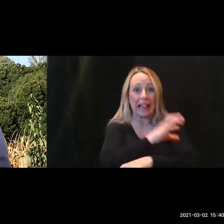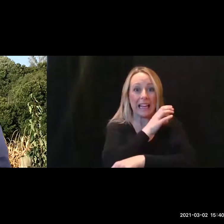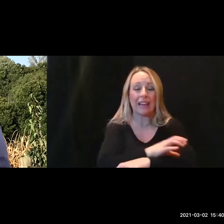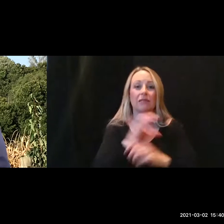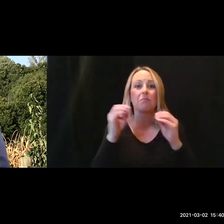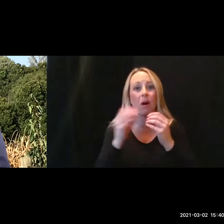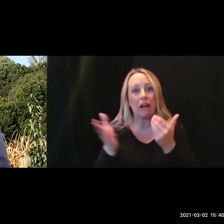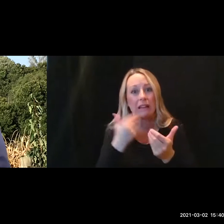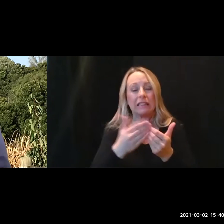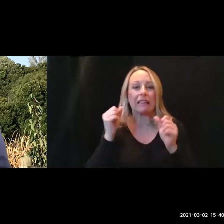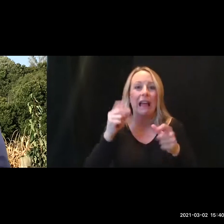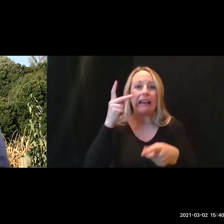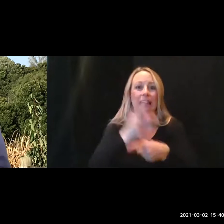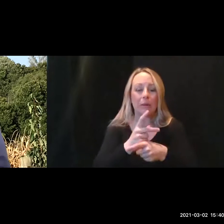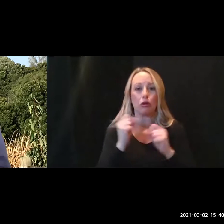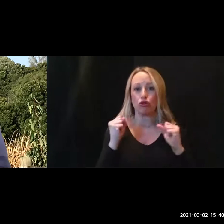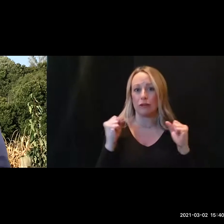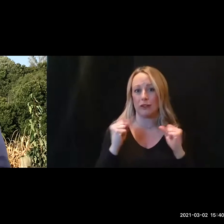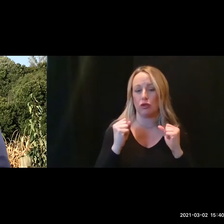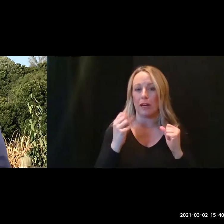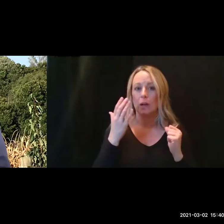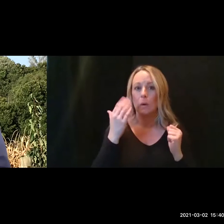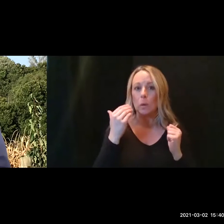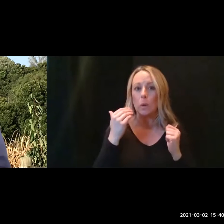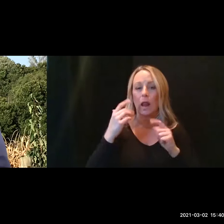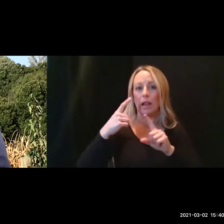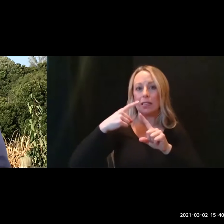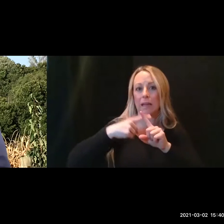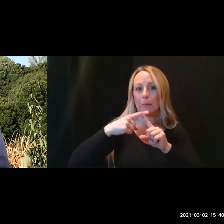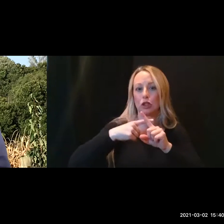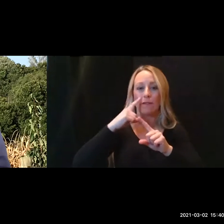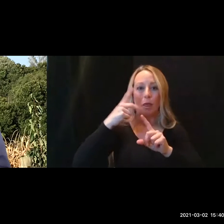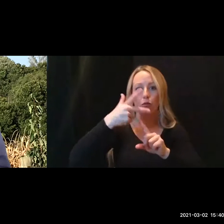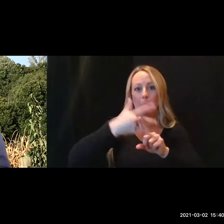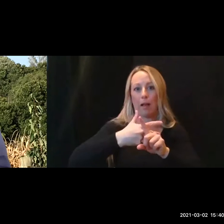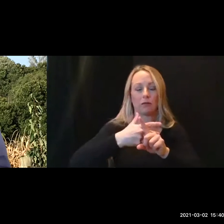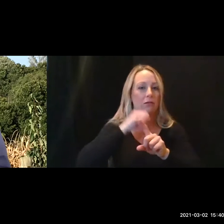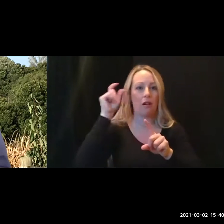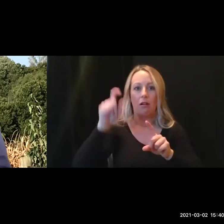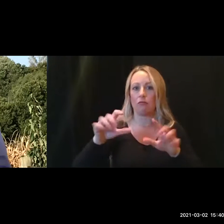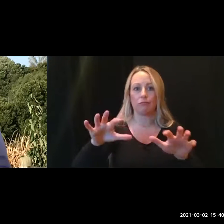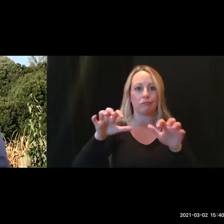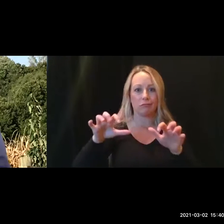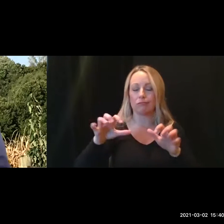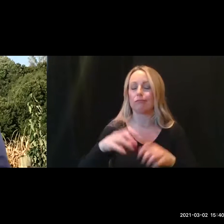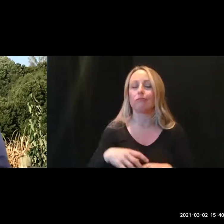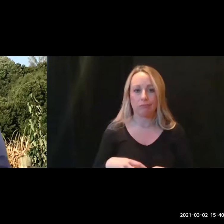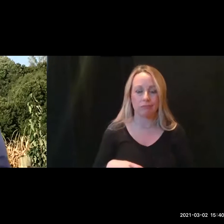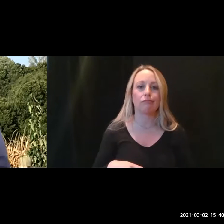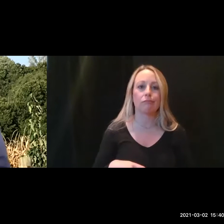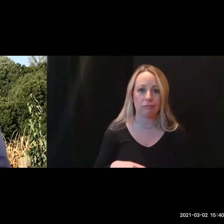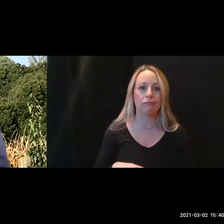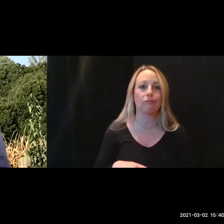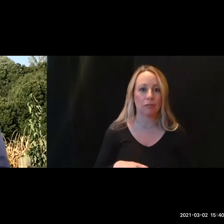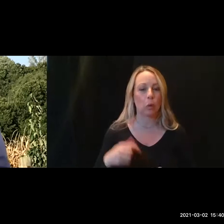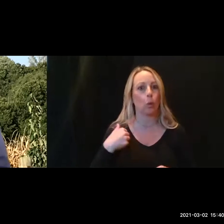Iowa. One and done with no follow-up management or scheduling needed. So we're very excited